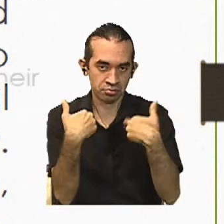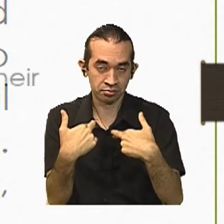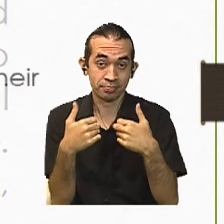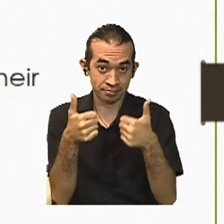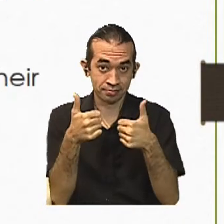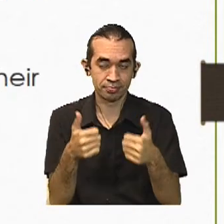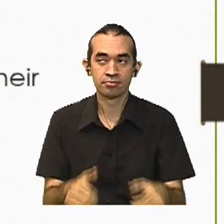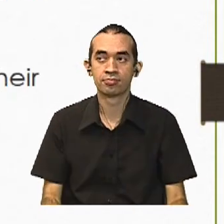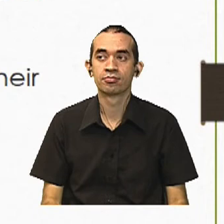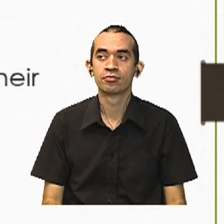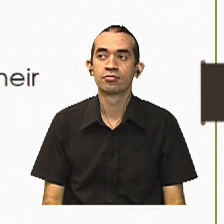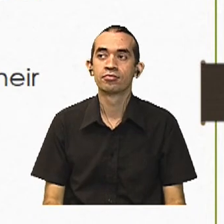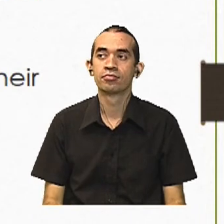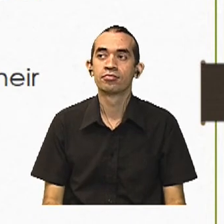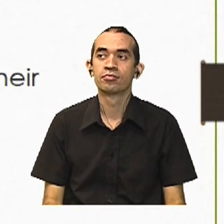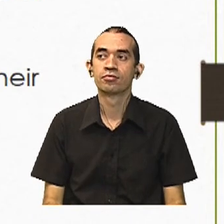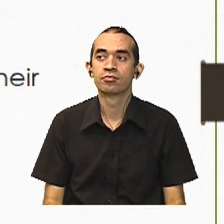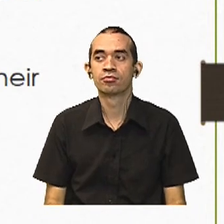answer.